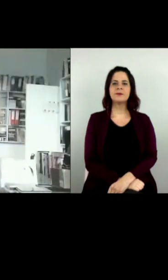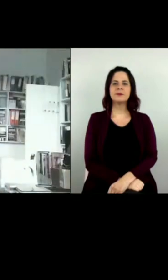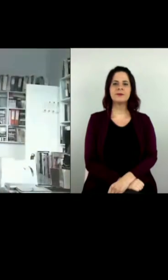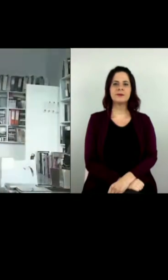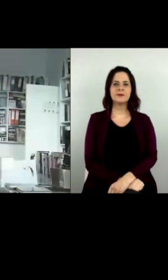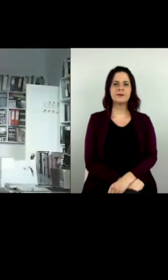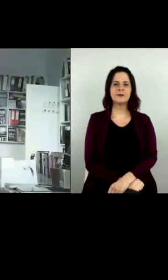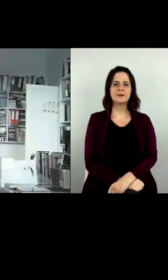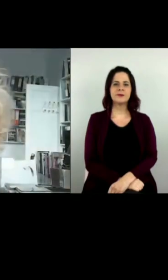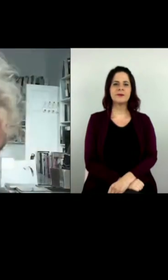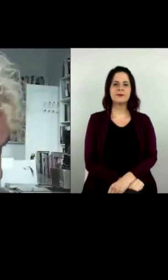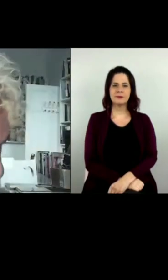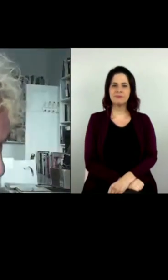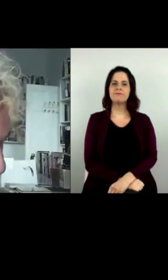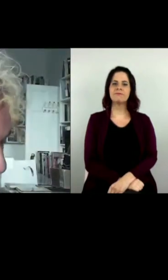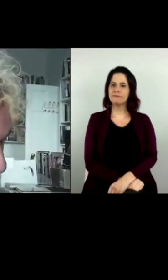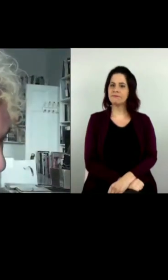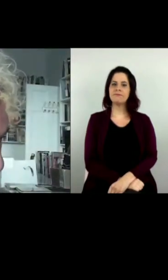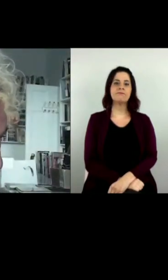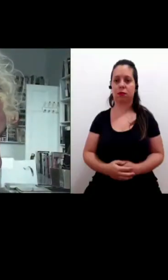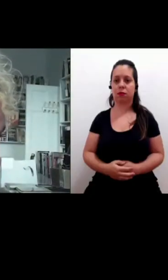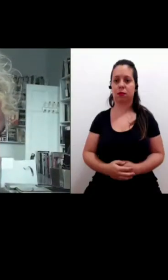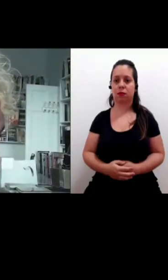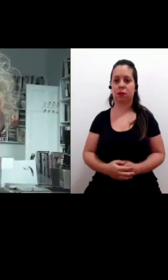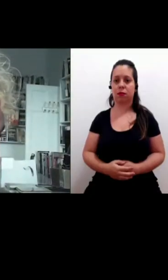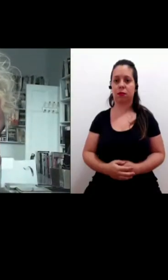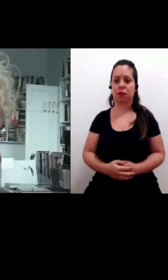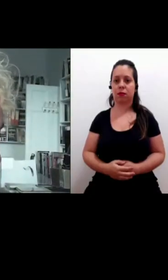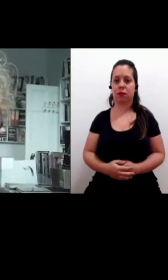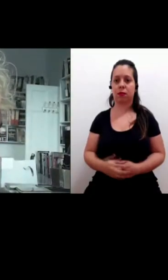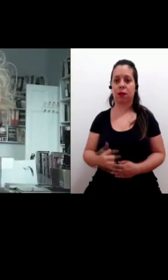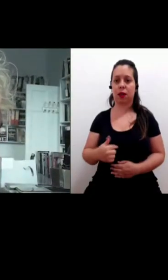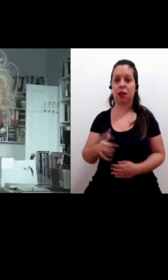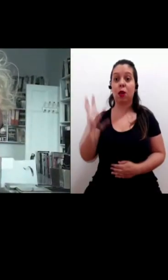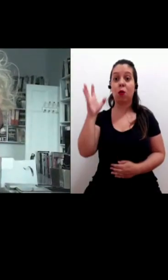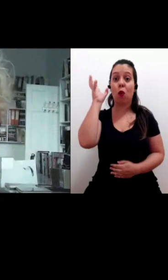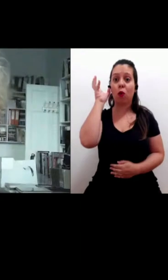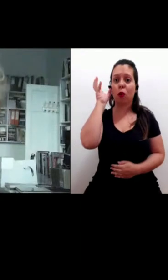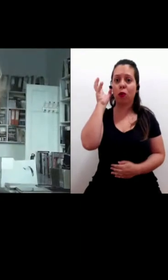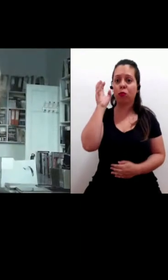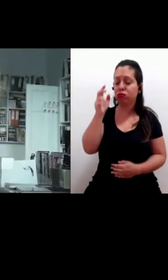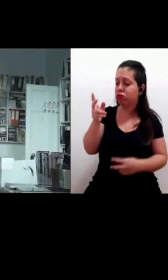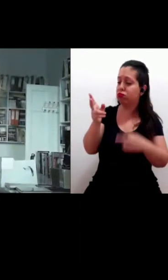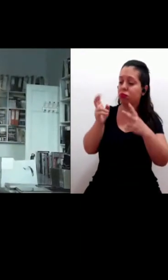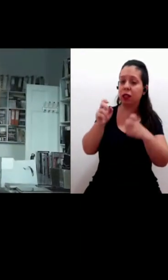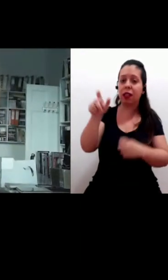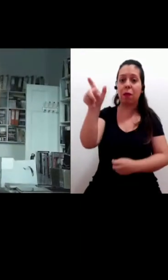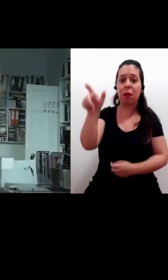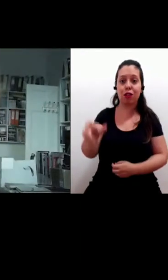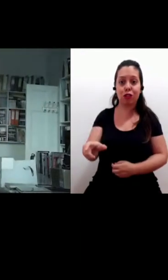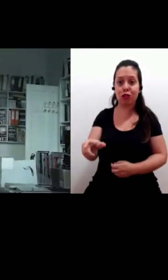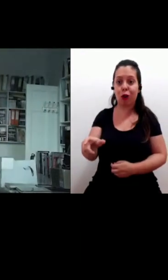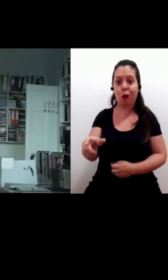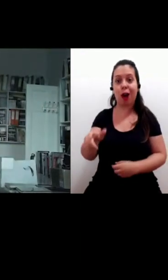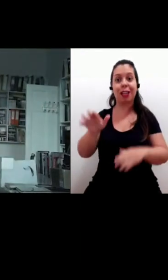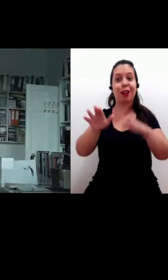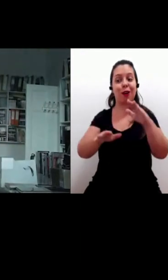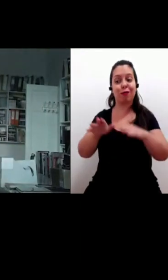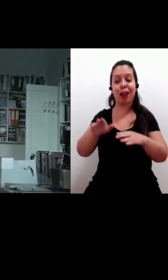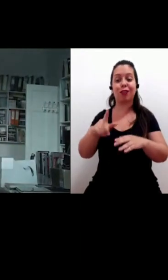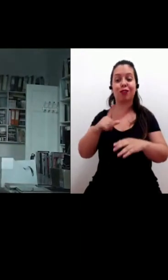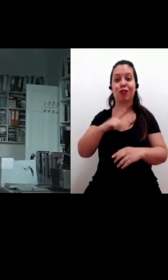I heard of this lovely, lovely person in India who might be able to send me a VHS. This was long